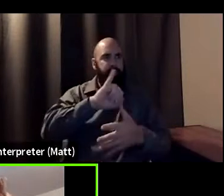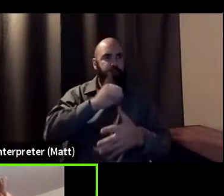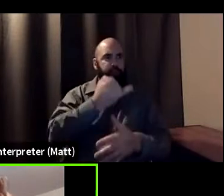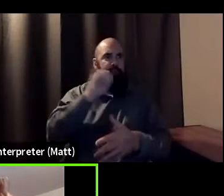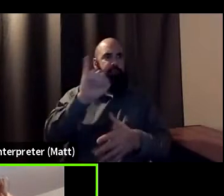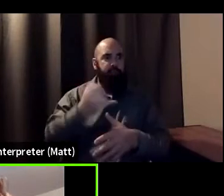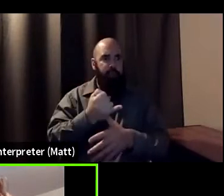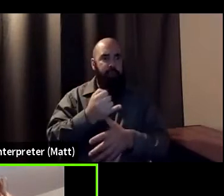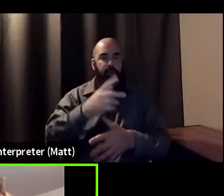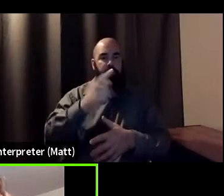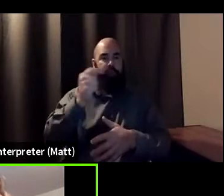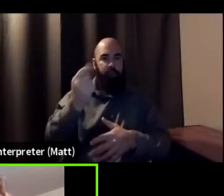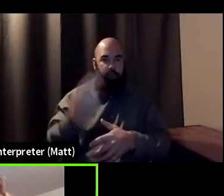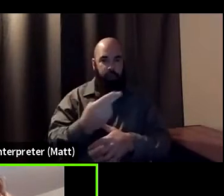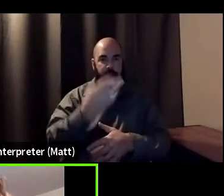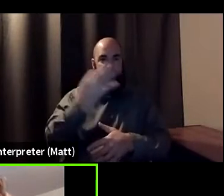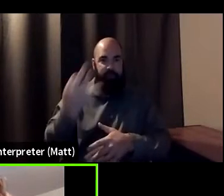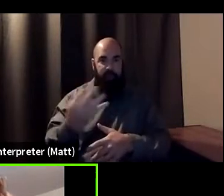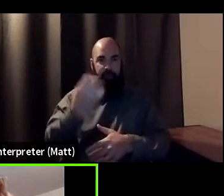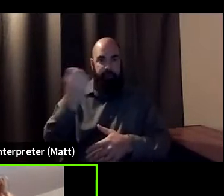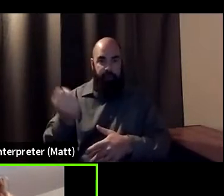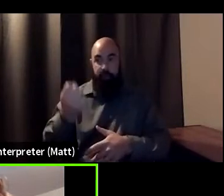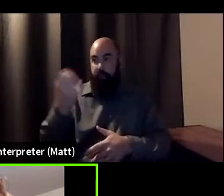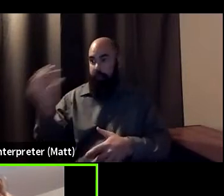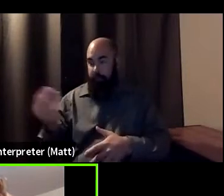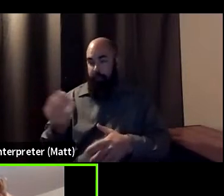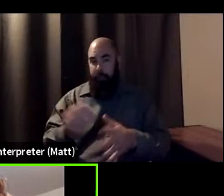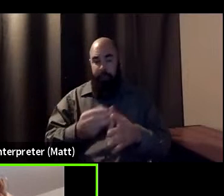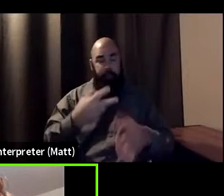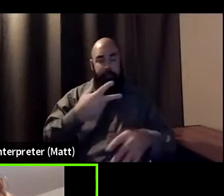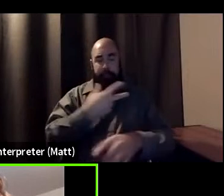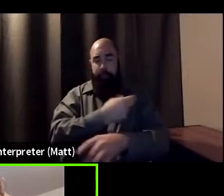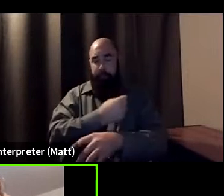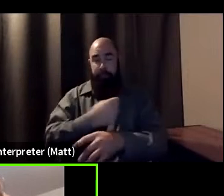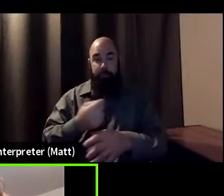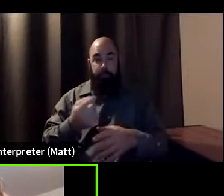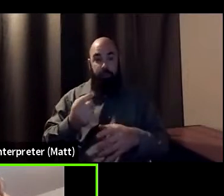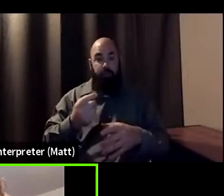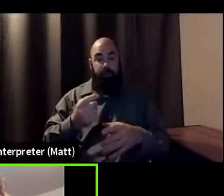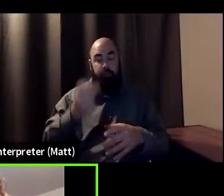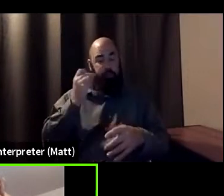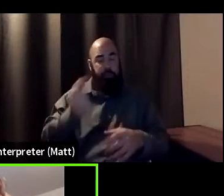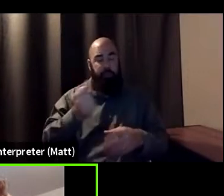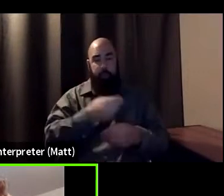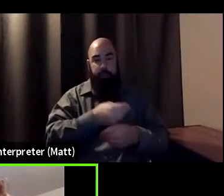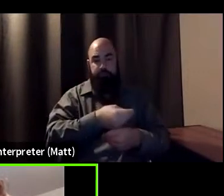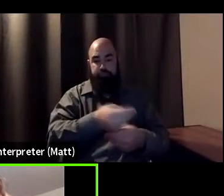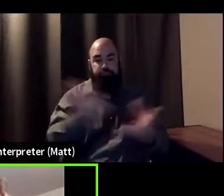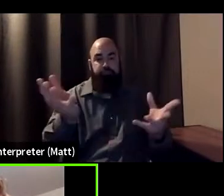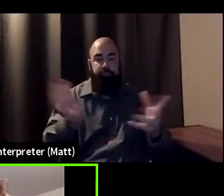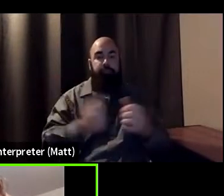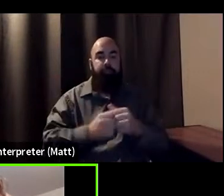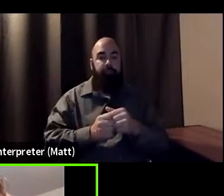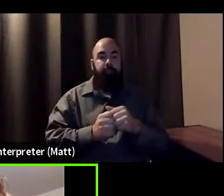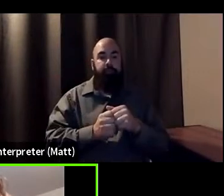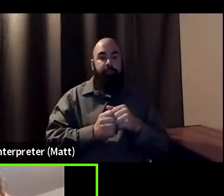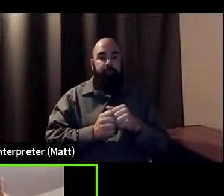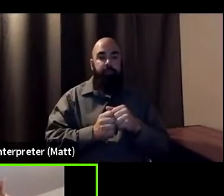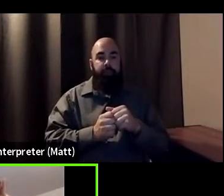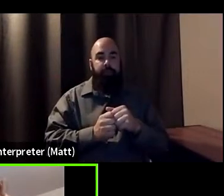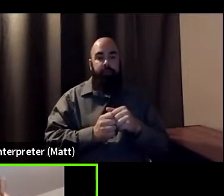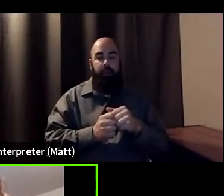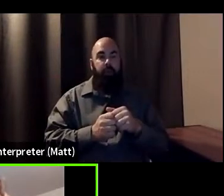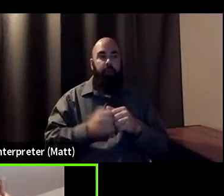and Monday. So, we had a pretty quick turnaround time on it. Our weekly